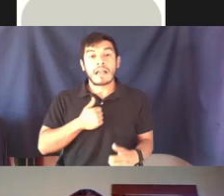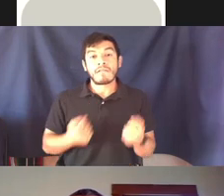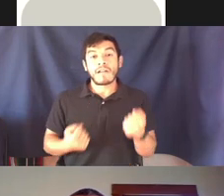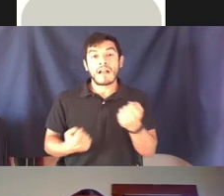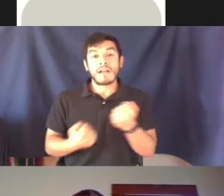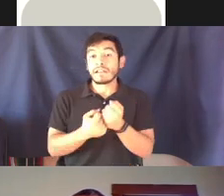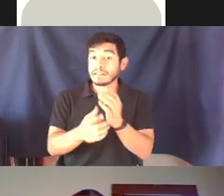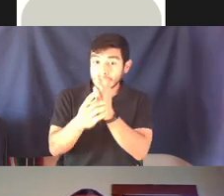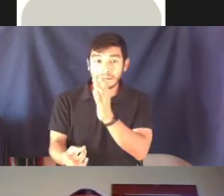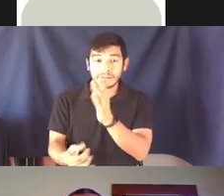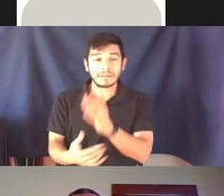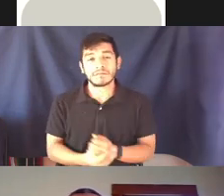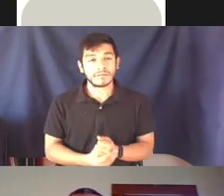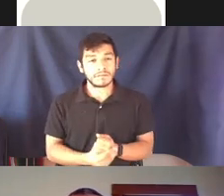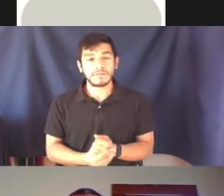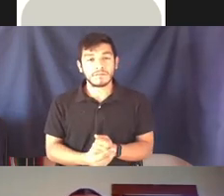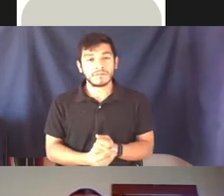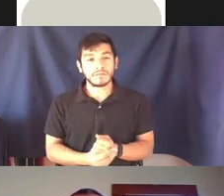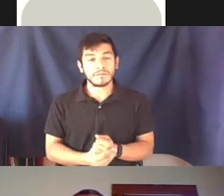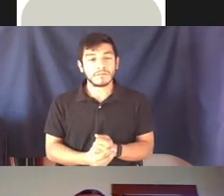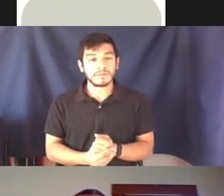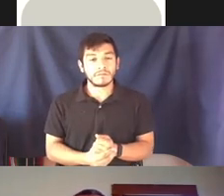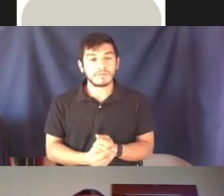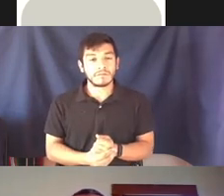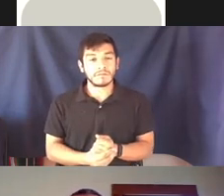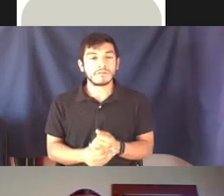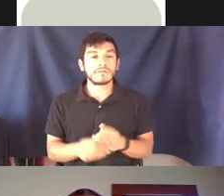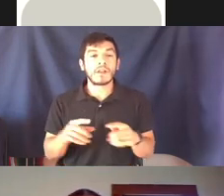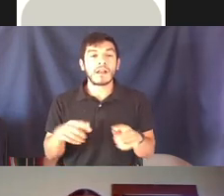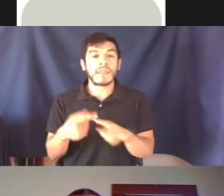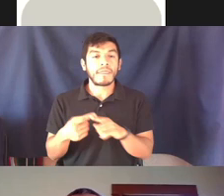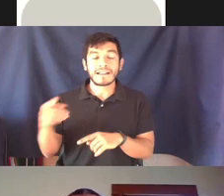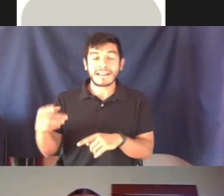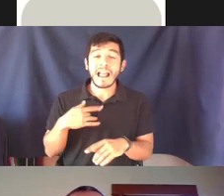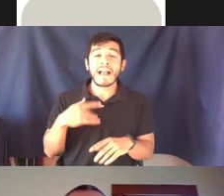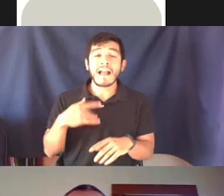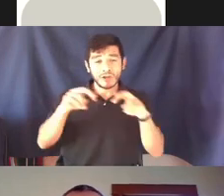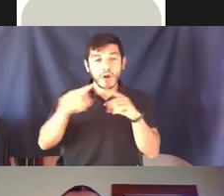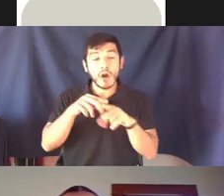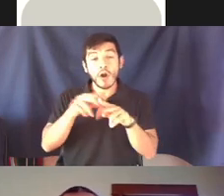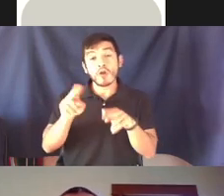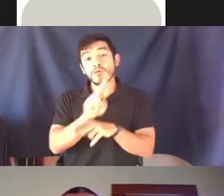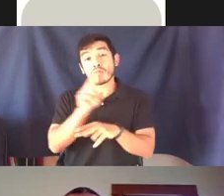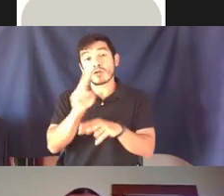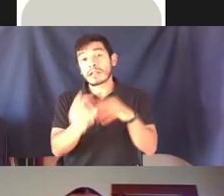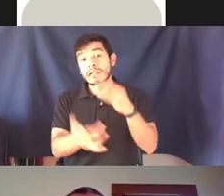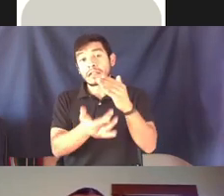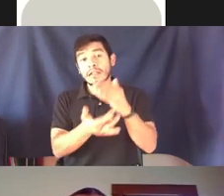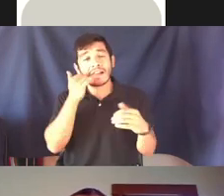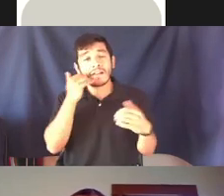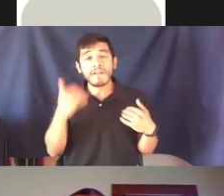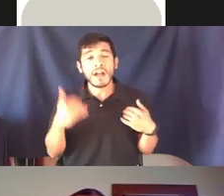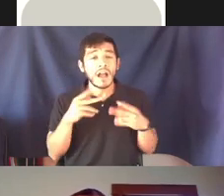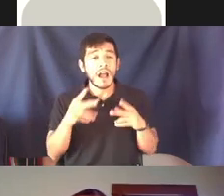thread in that research around using technology if young people's disabilities makes it hard for them to meet in